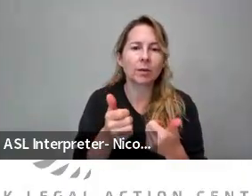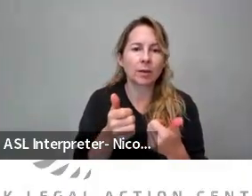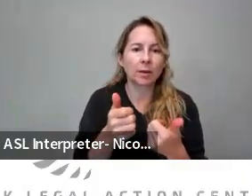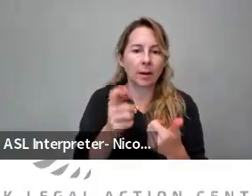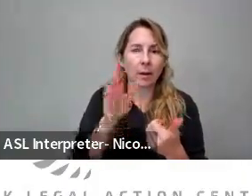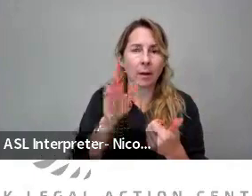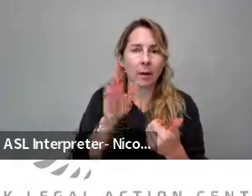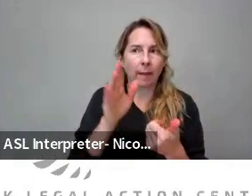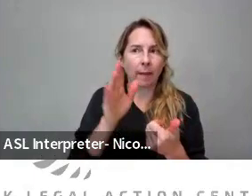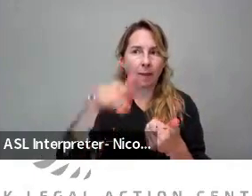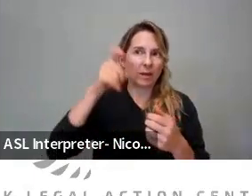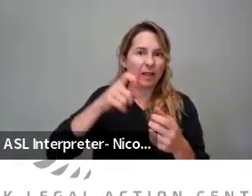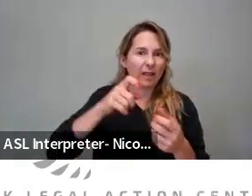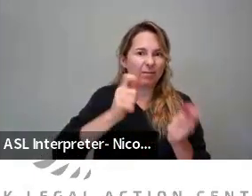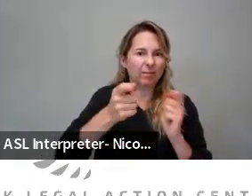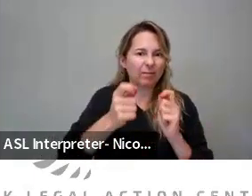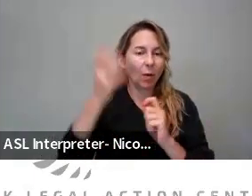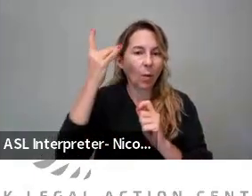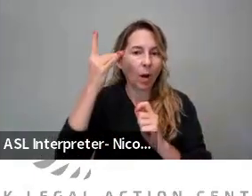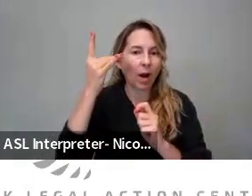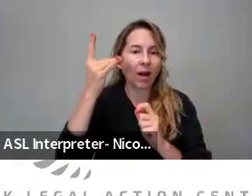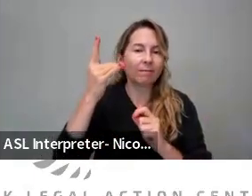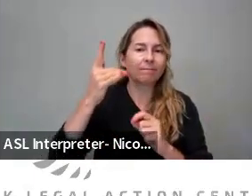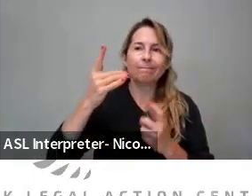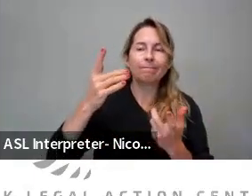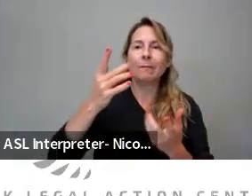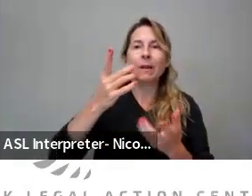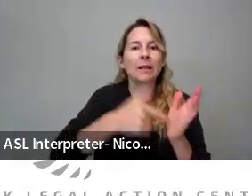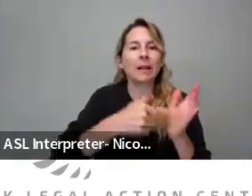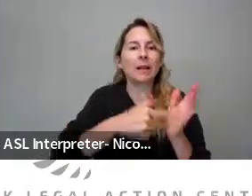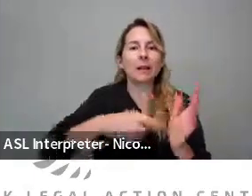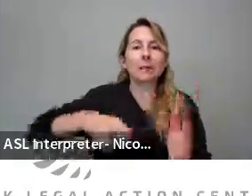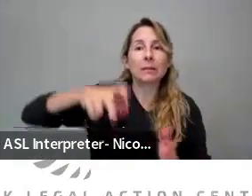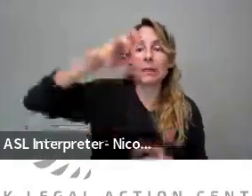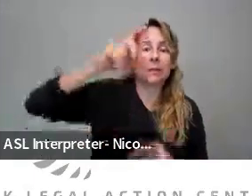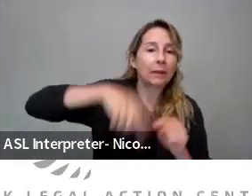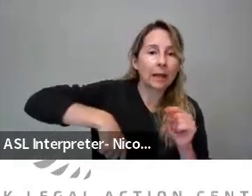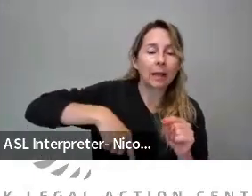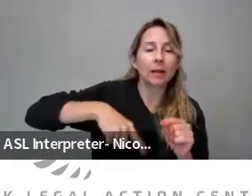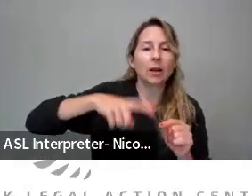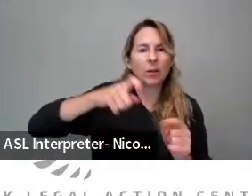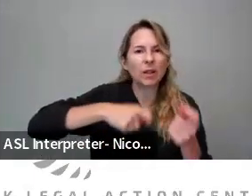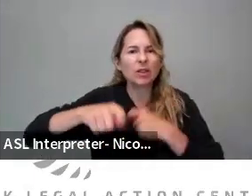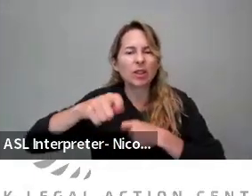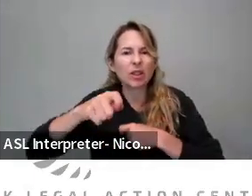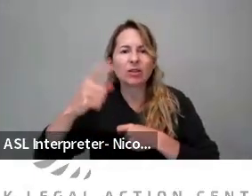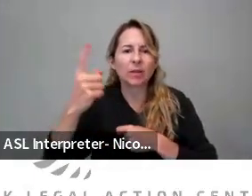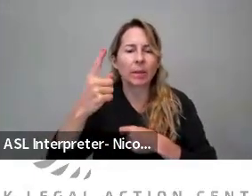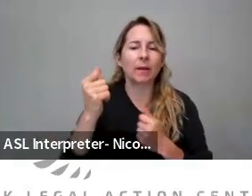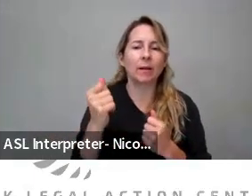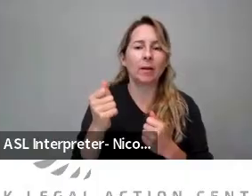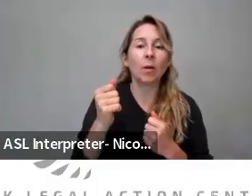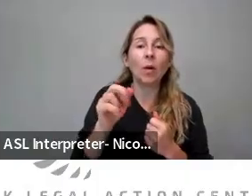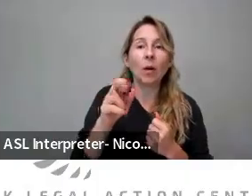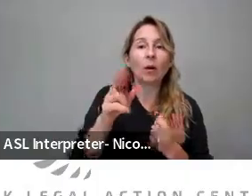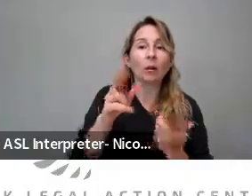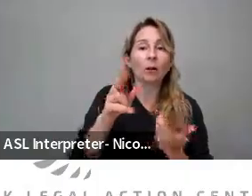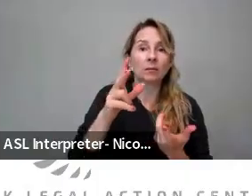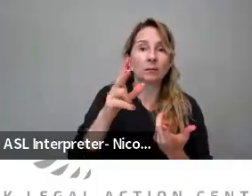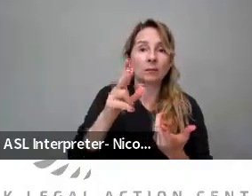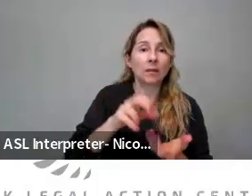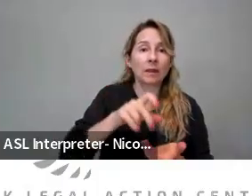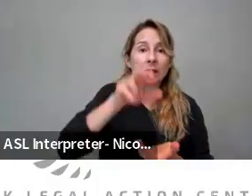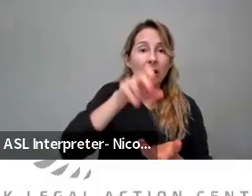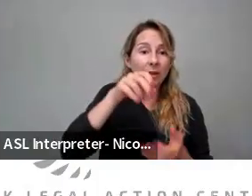these stairs and I can't climb stairs. Or the entry to the home requires me to go up a certain number of flight of